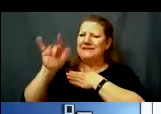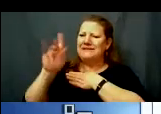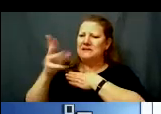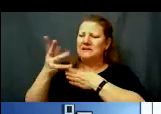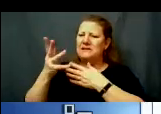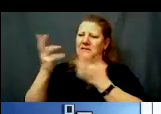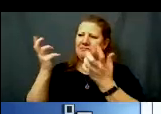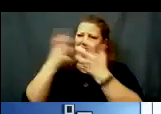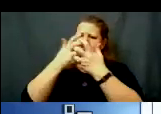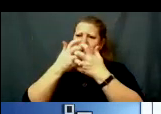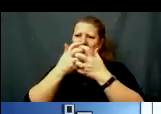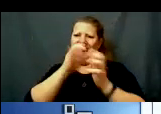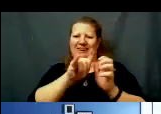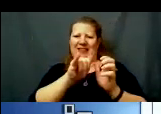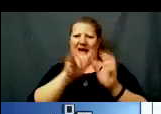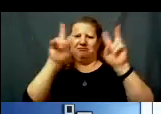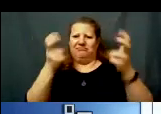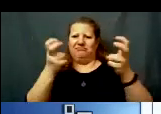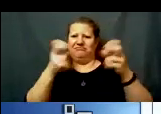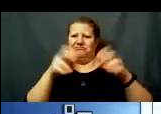fit into that category.